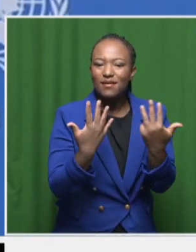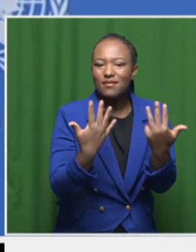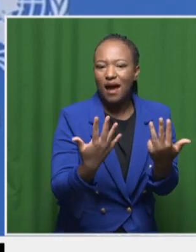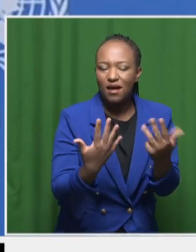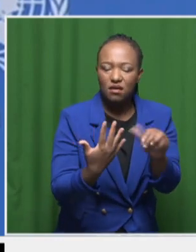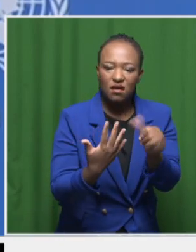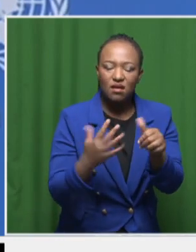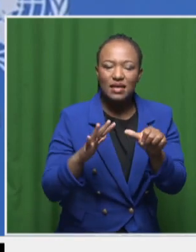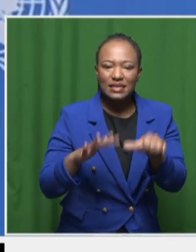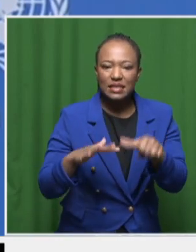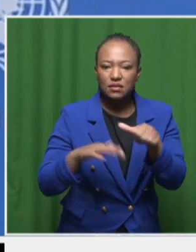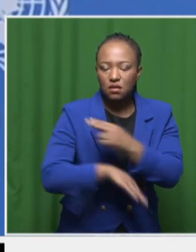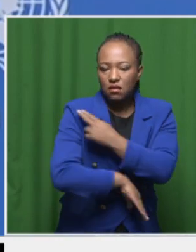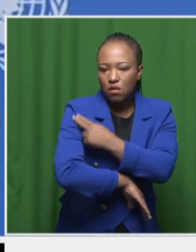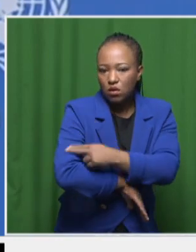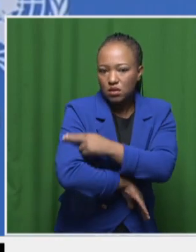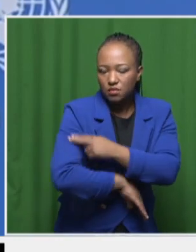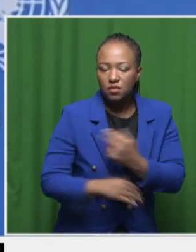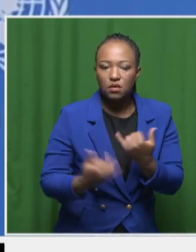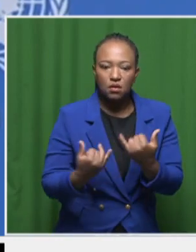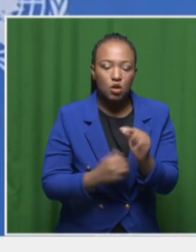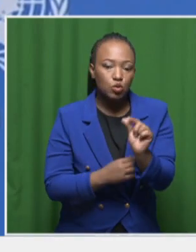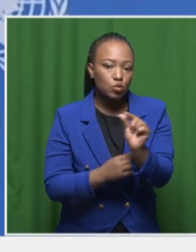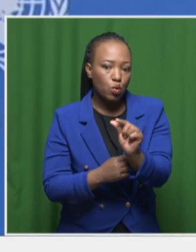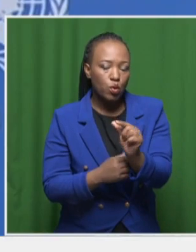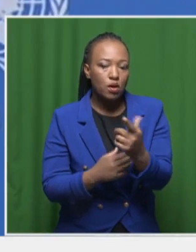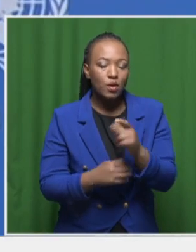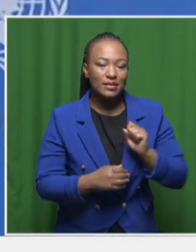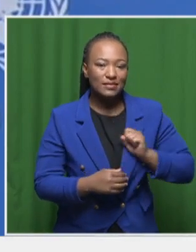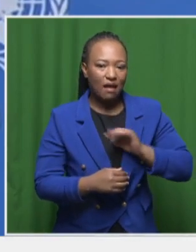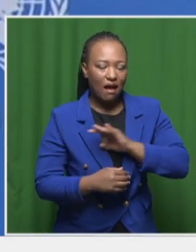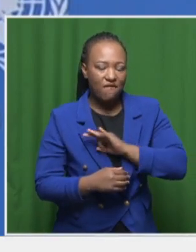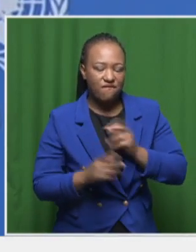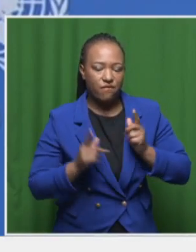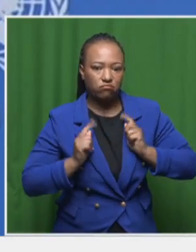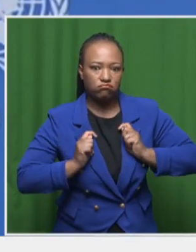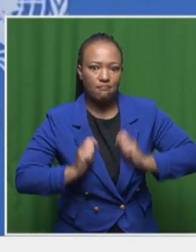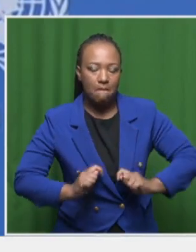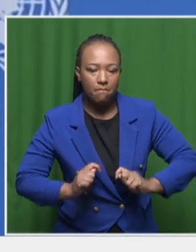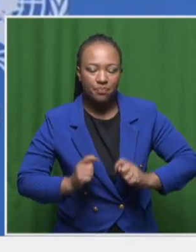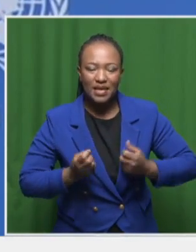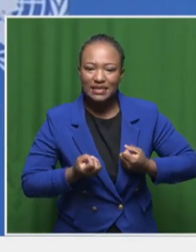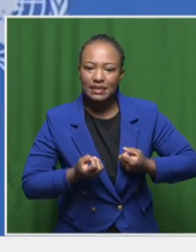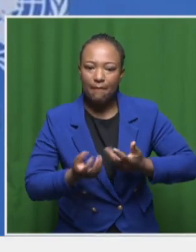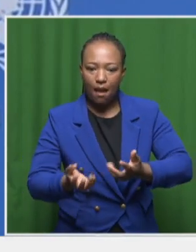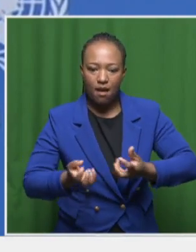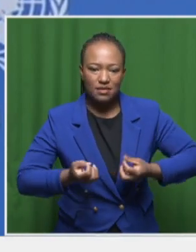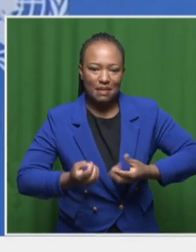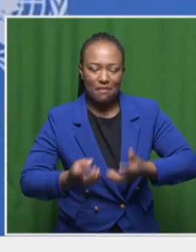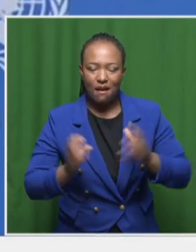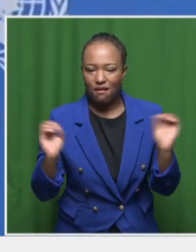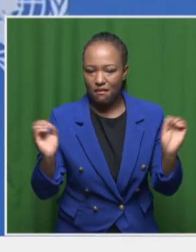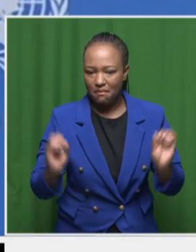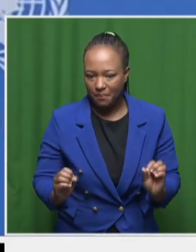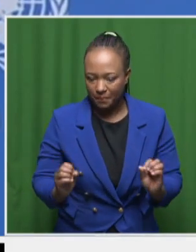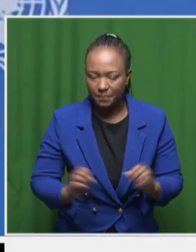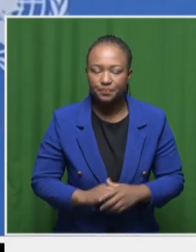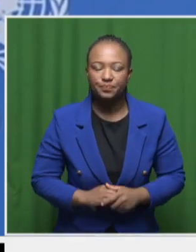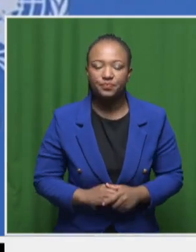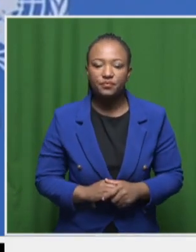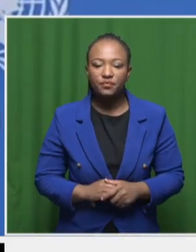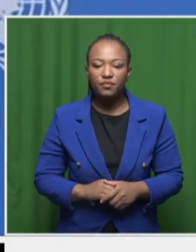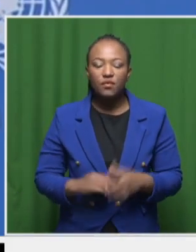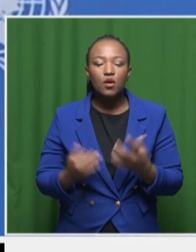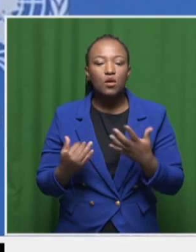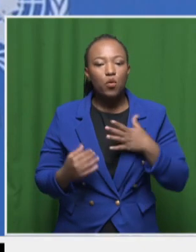including in Darfur states, could close soon due to staff fatigue and lack of supplies. It goes without saying that we condemn